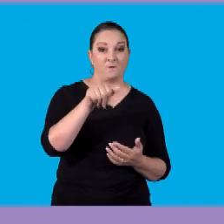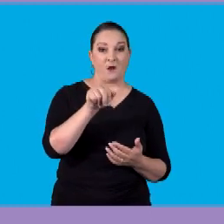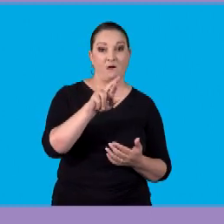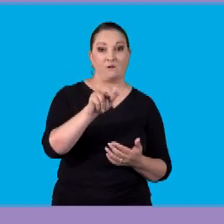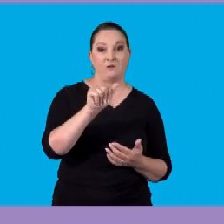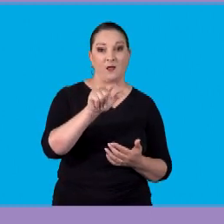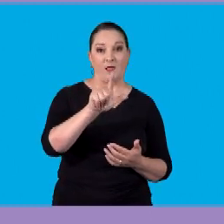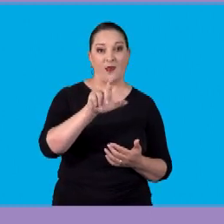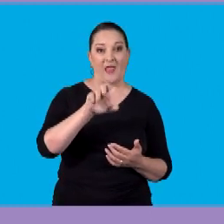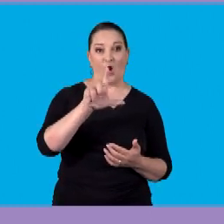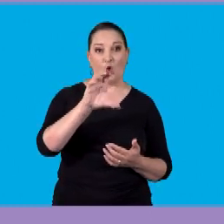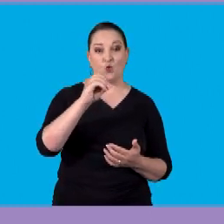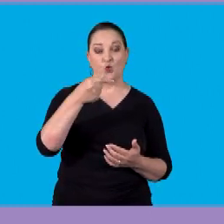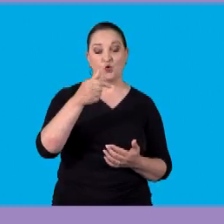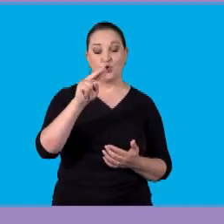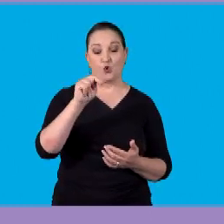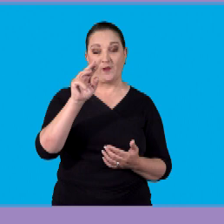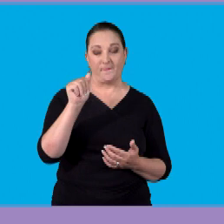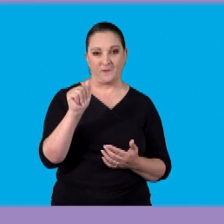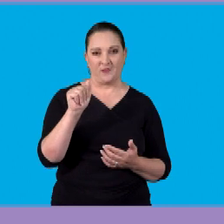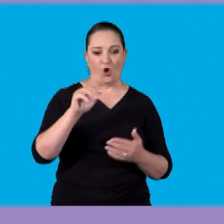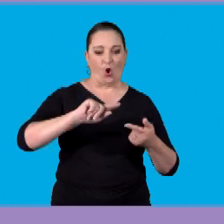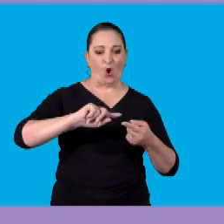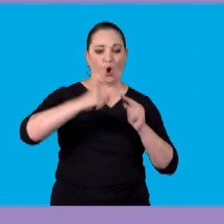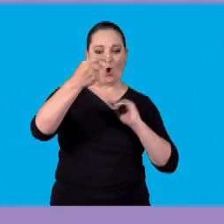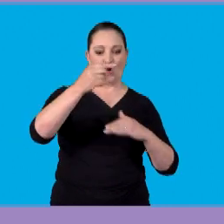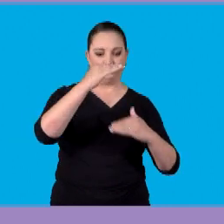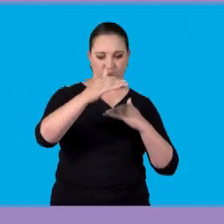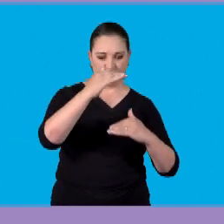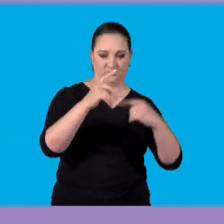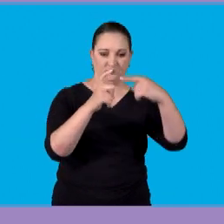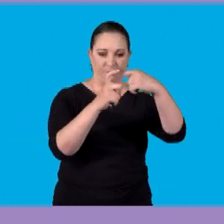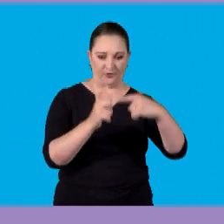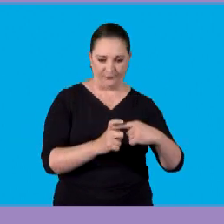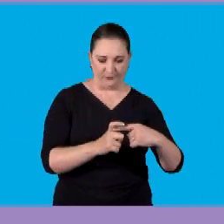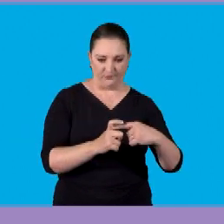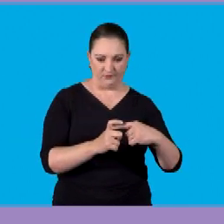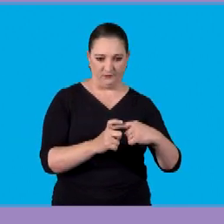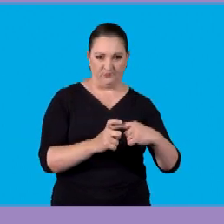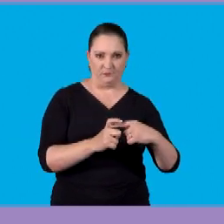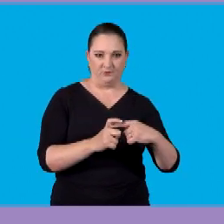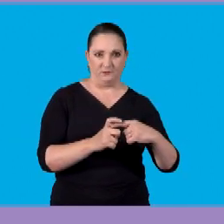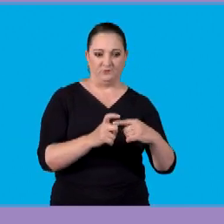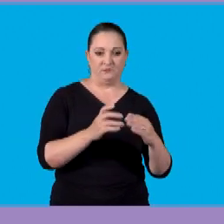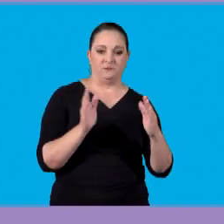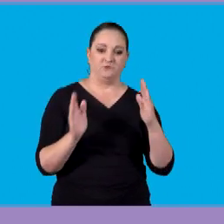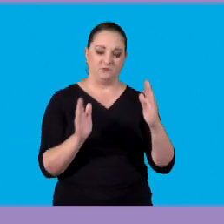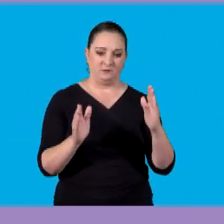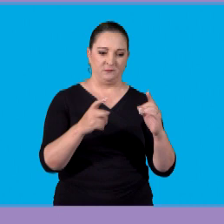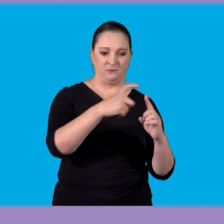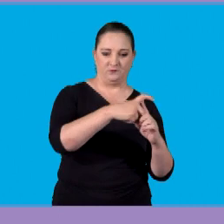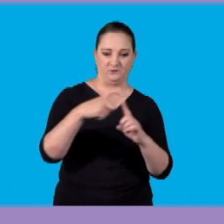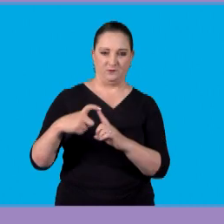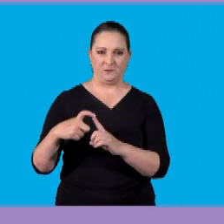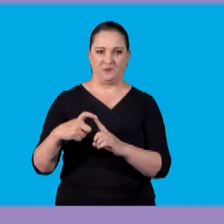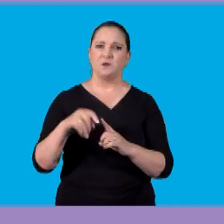parallelogram, we know that the opposite sides are parallel. And of course, those are all the things that